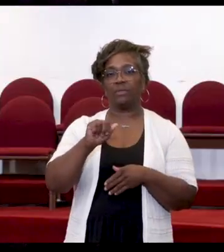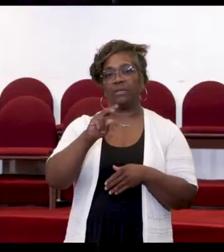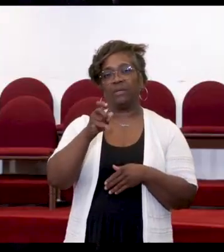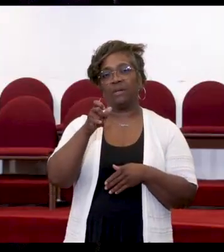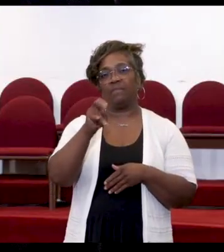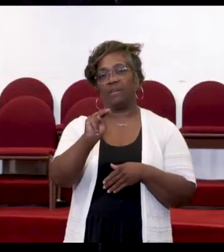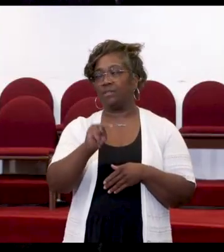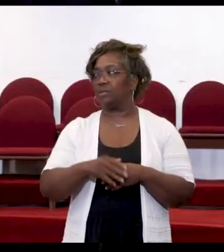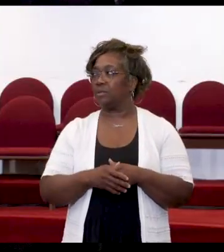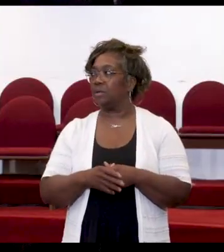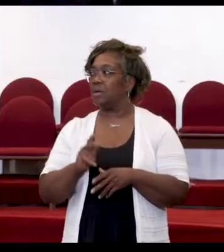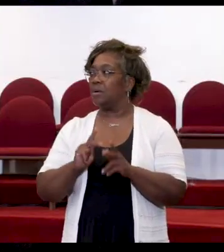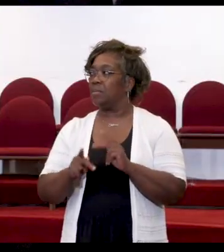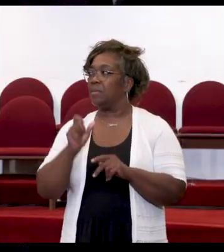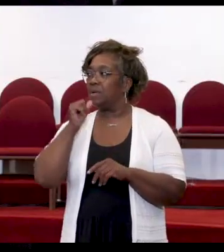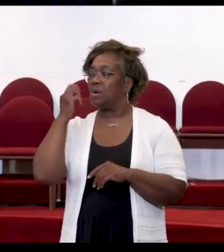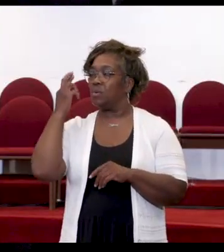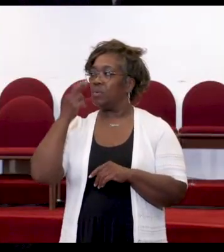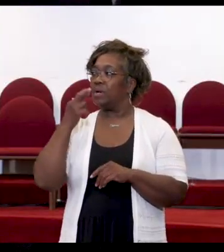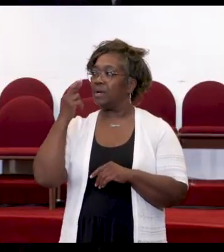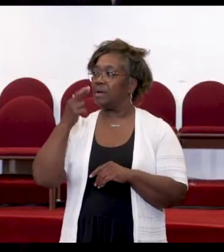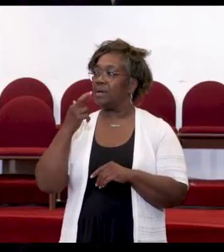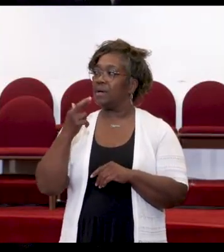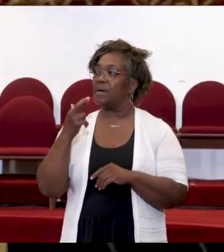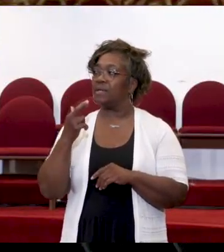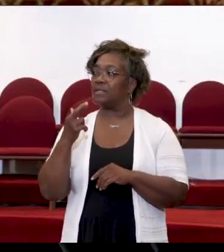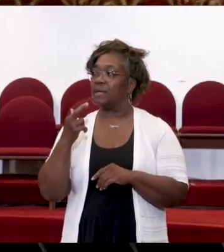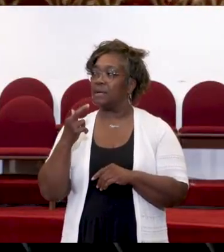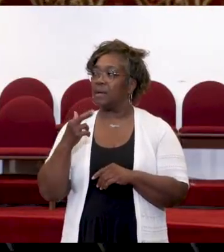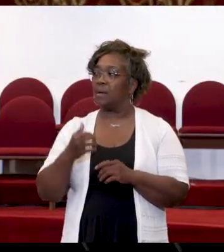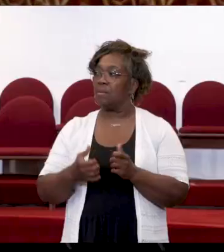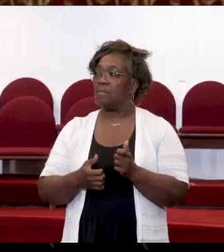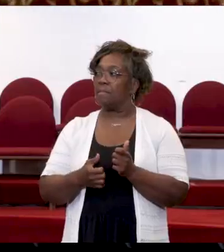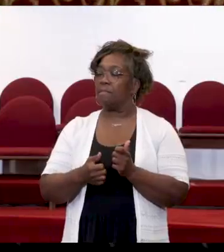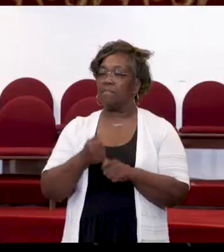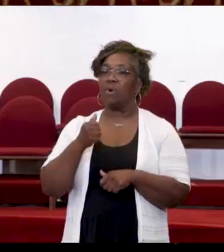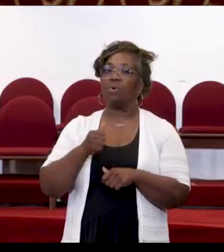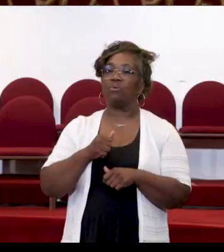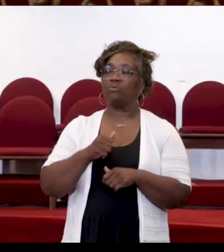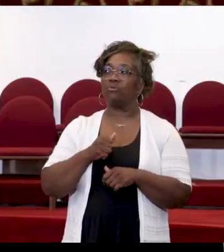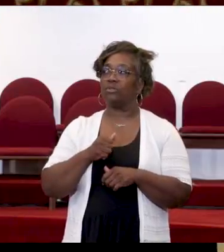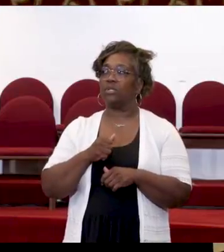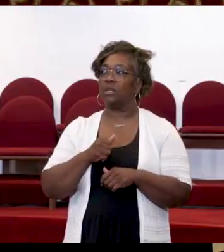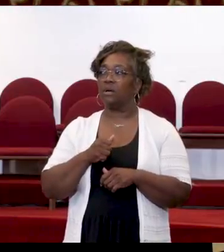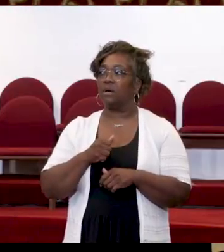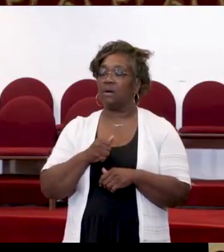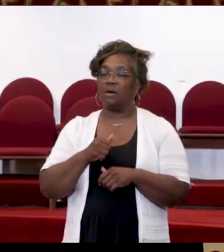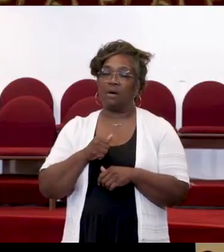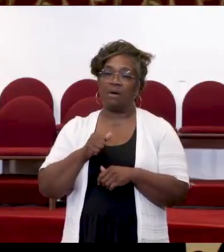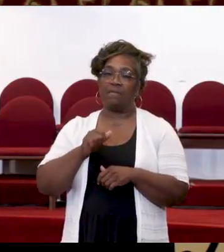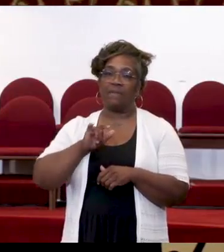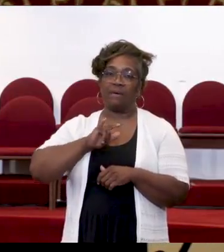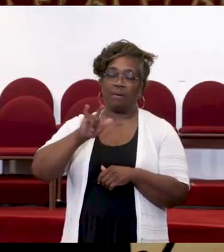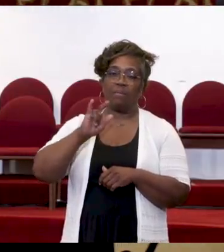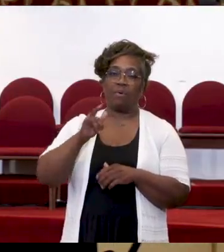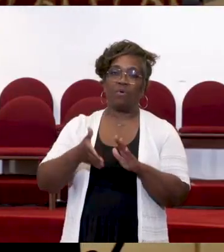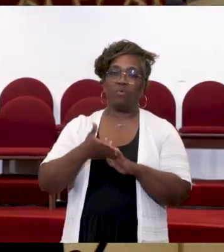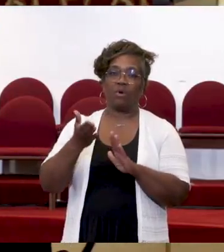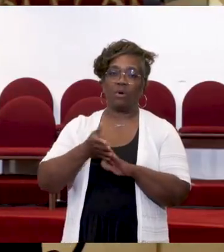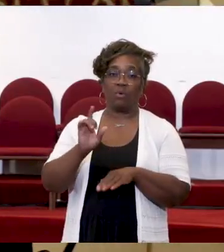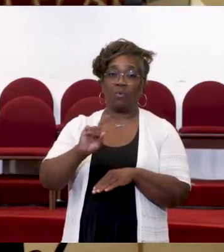of the drone airspace in America is actually run out of the train station at Michigan Central. Detroit is becoming a